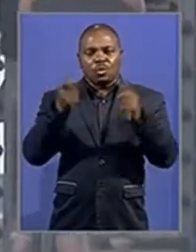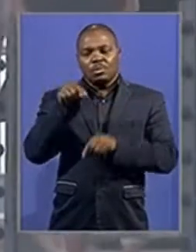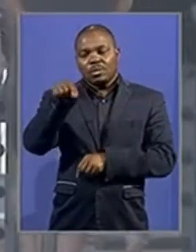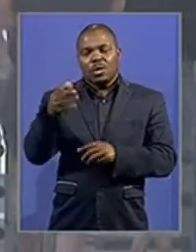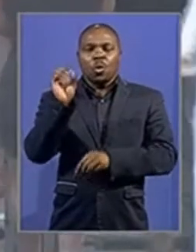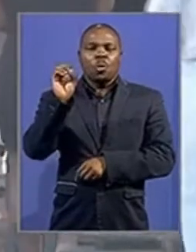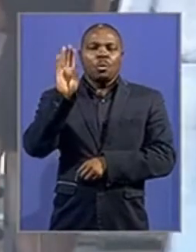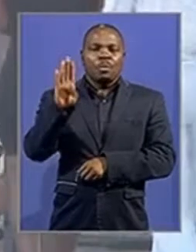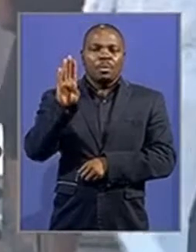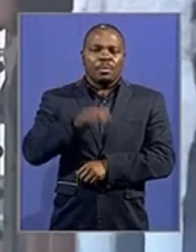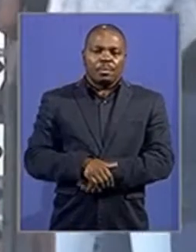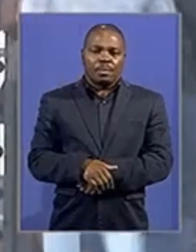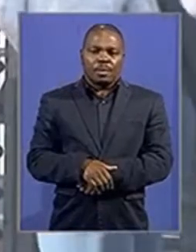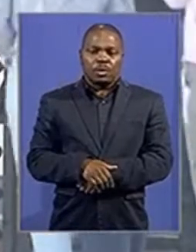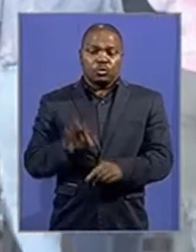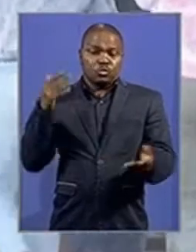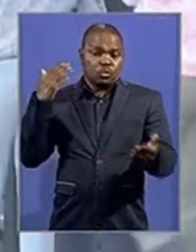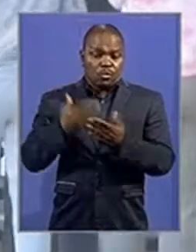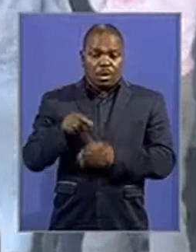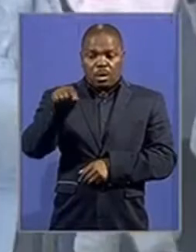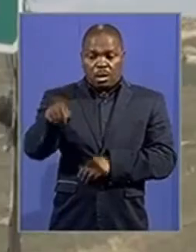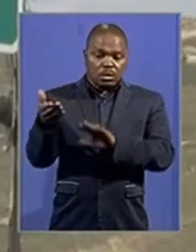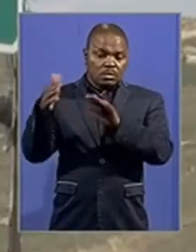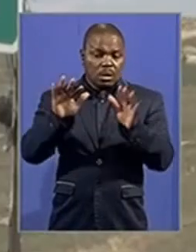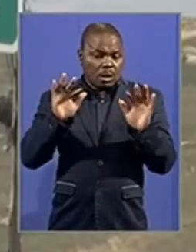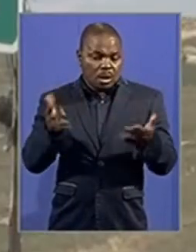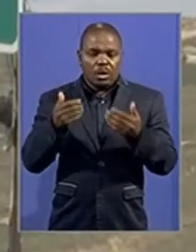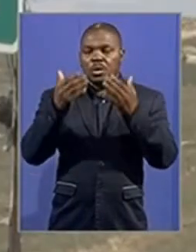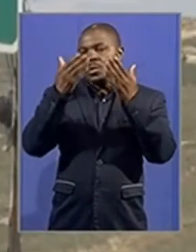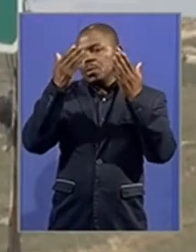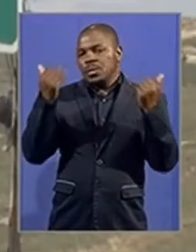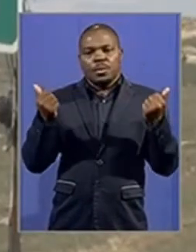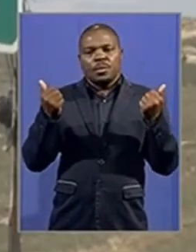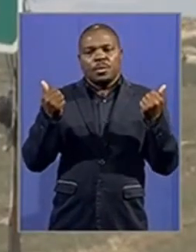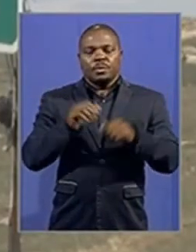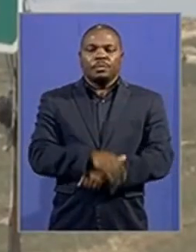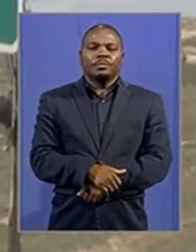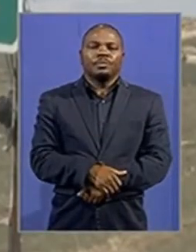highest of education. We do have a lot University of Free State the highest level to ensure highest level of of resources to of We